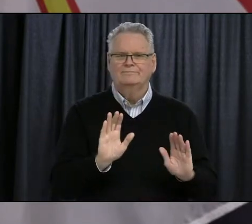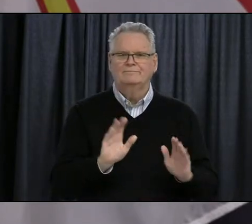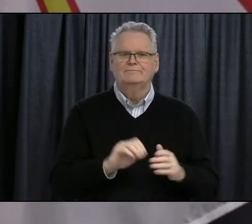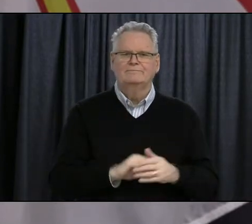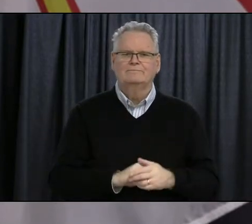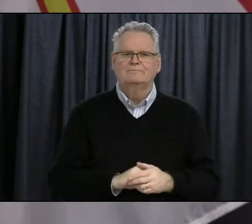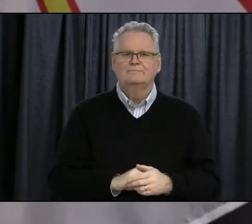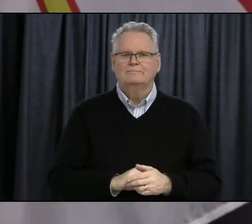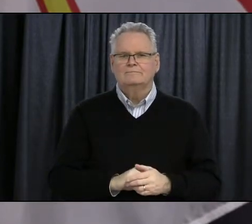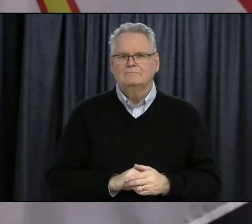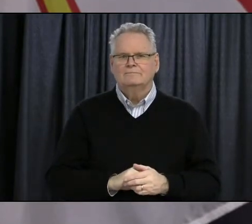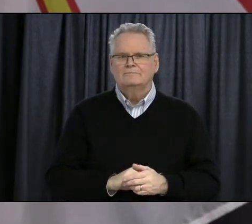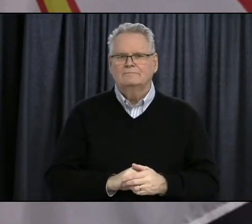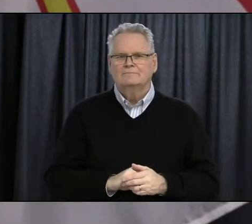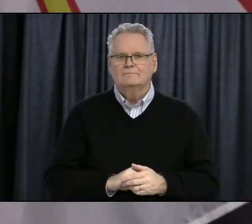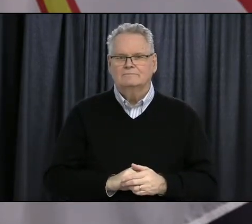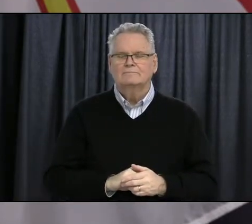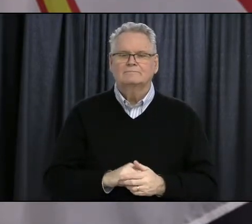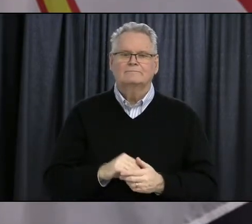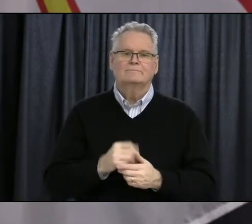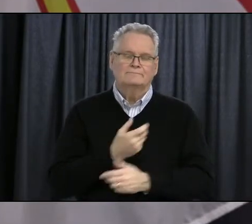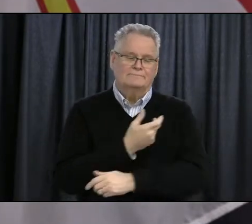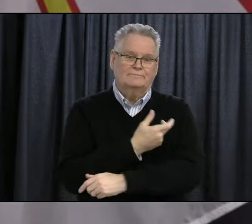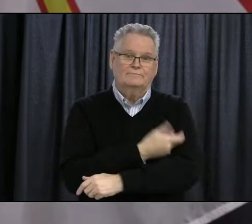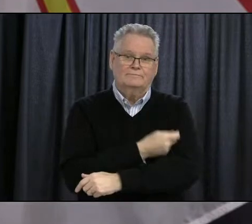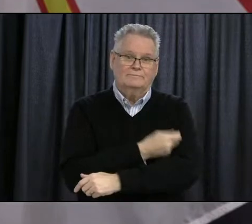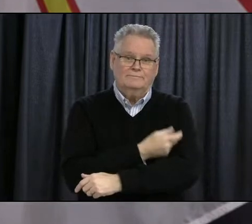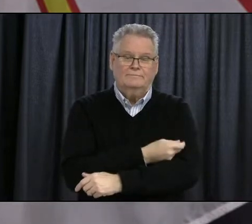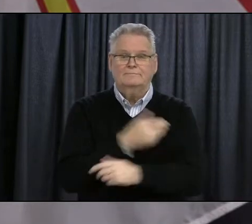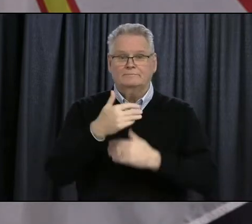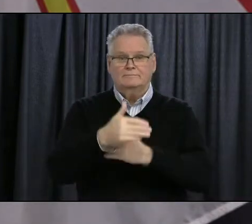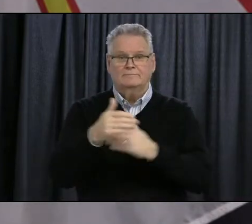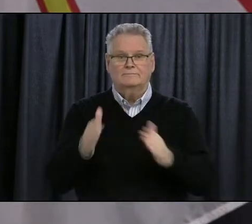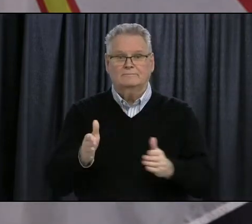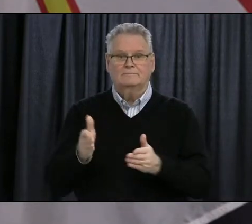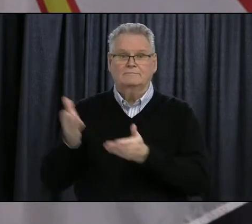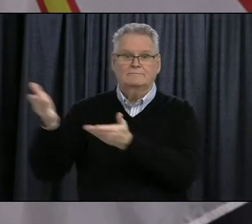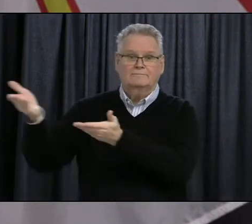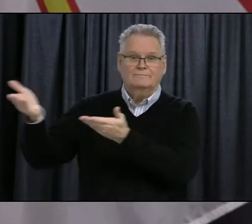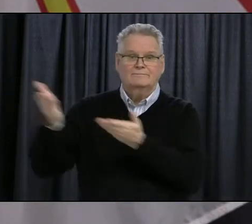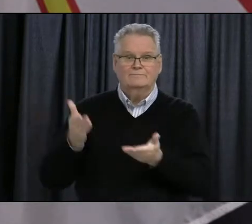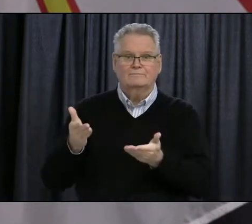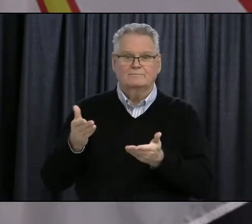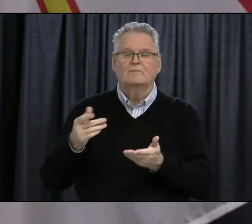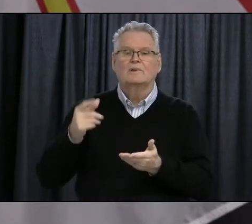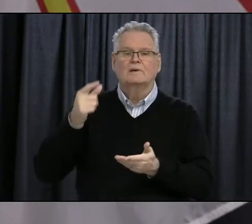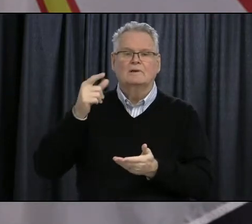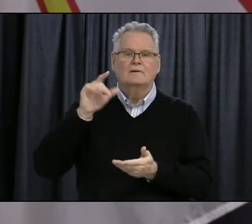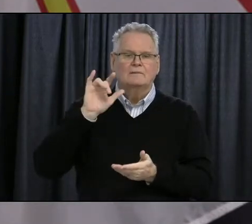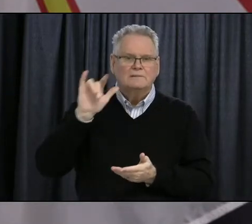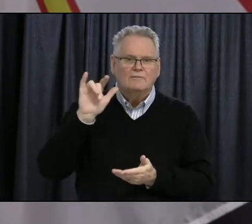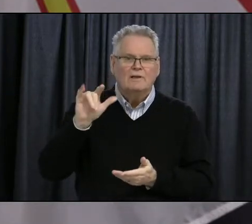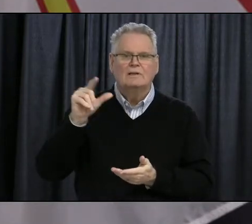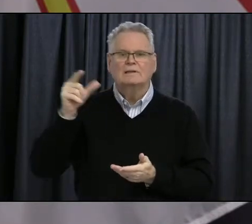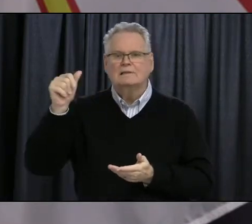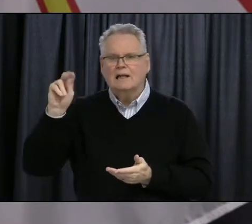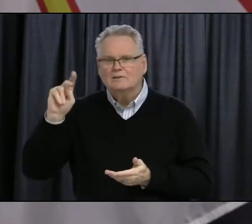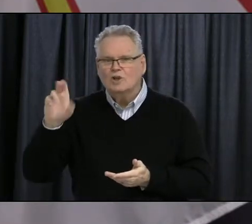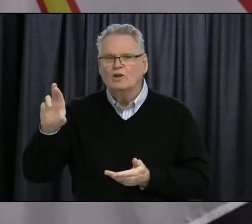Grand Falls. So during that time, the vaccine has to be held between 2 and 8 degrees